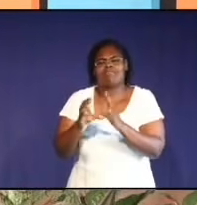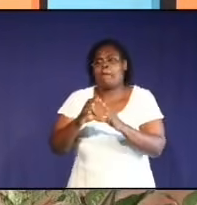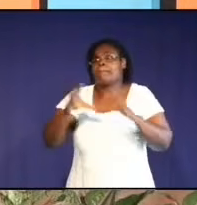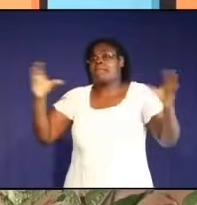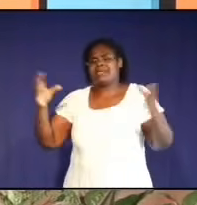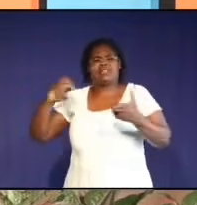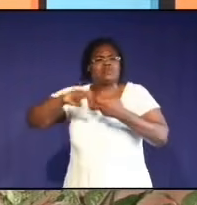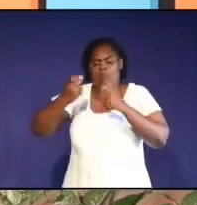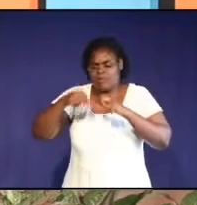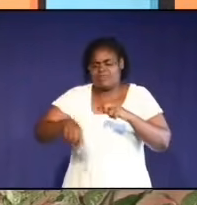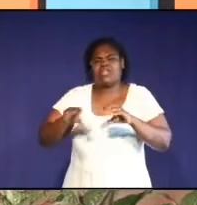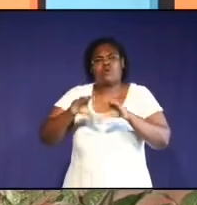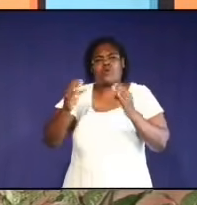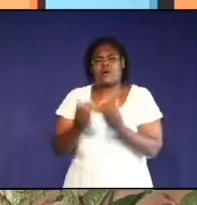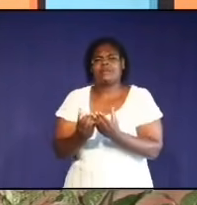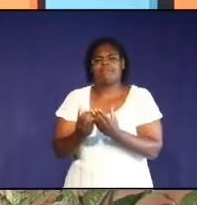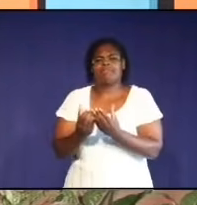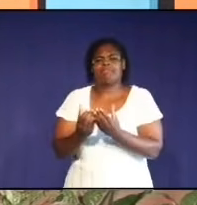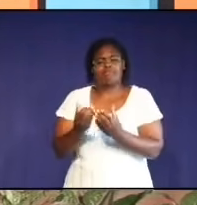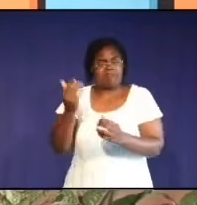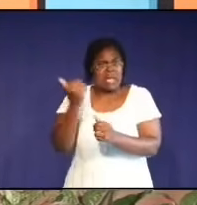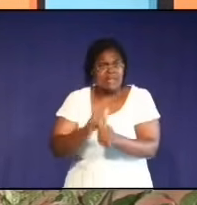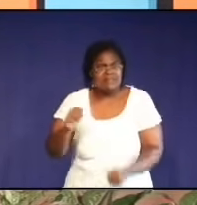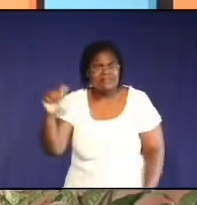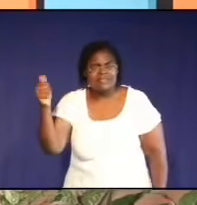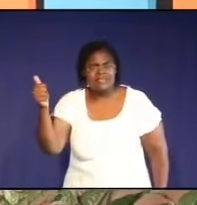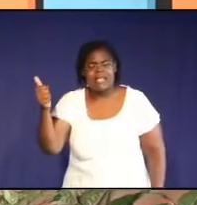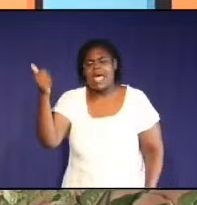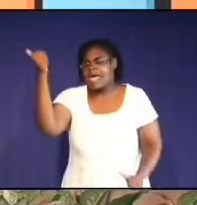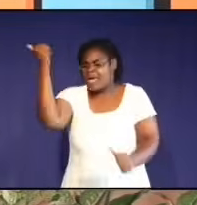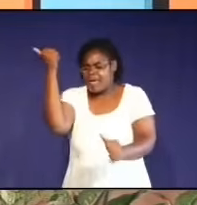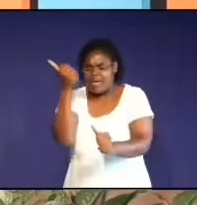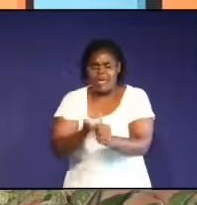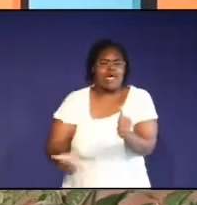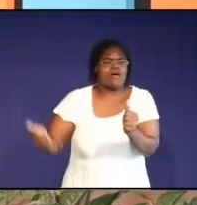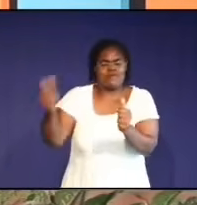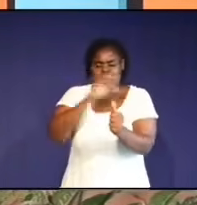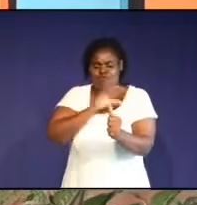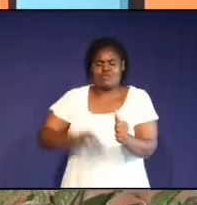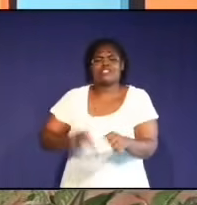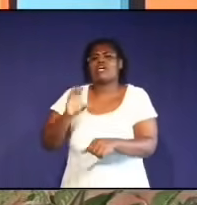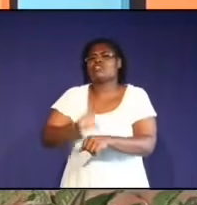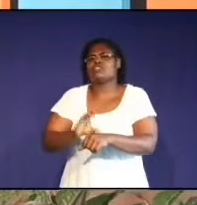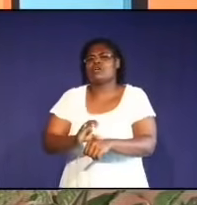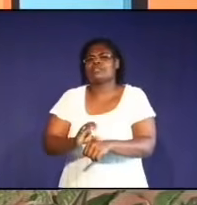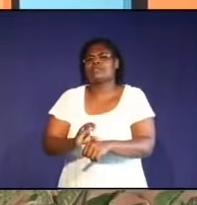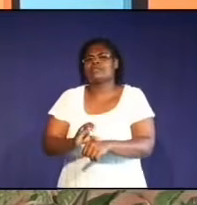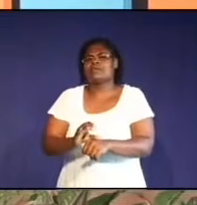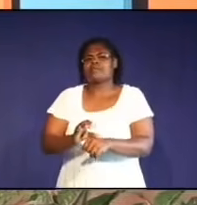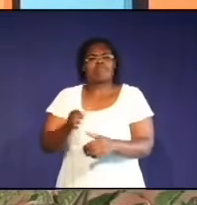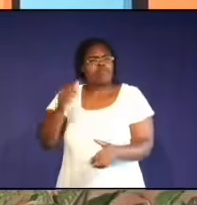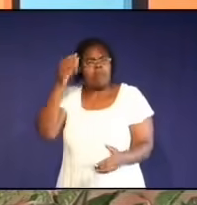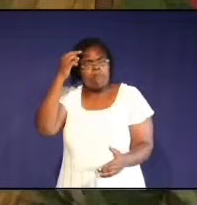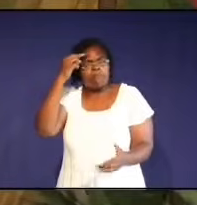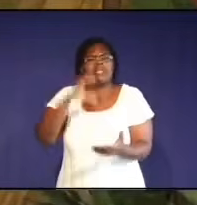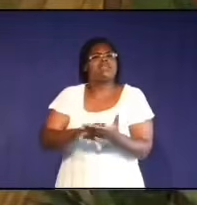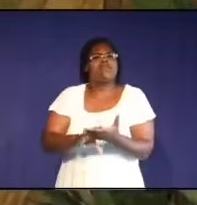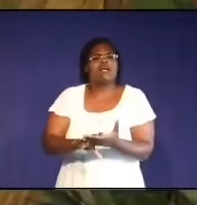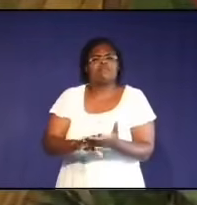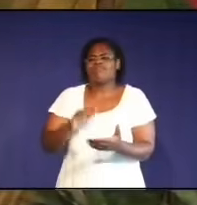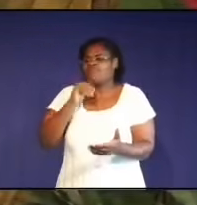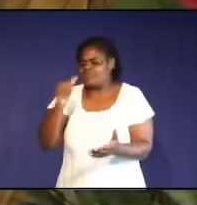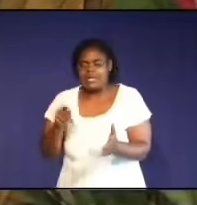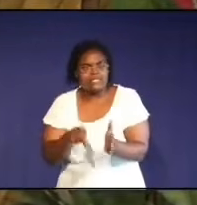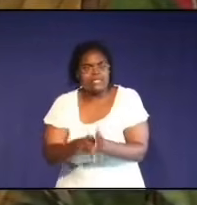the ten, almost every Christian church in town believe thou shalt not kill, and thou shalt